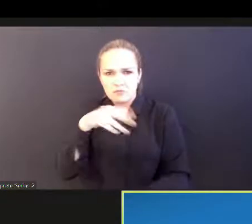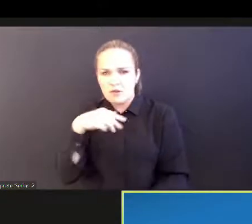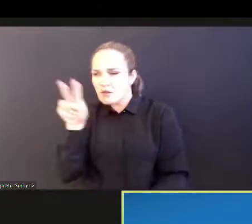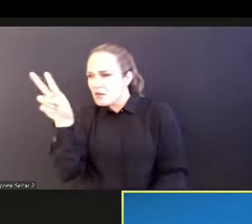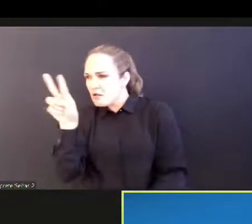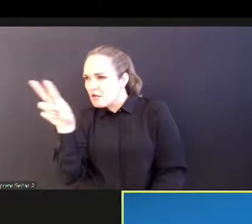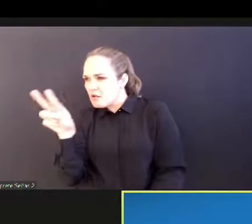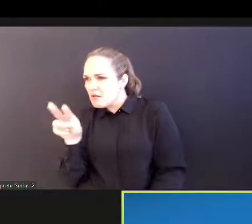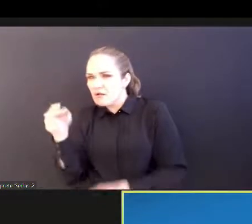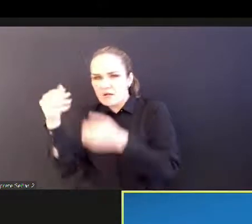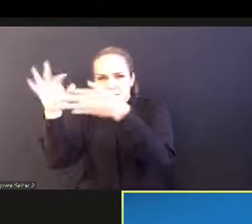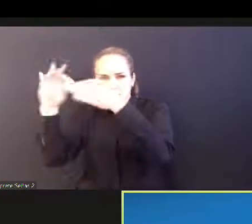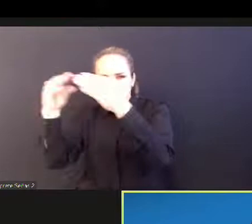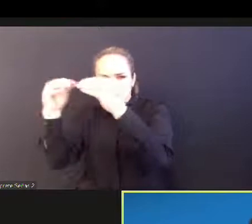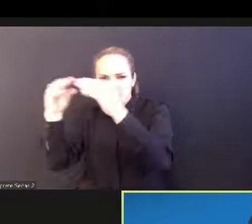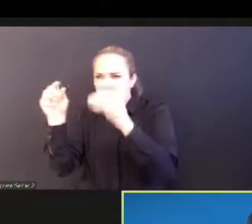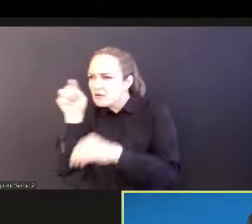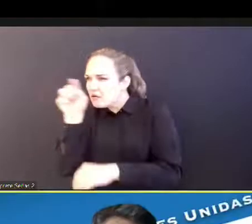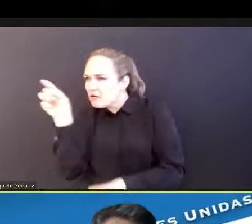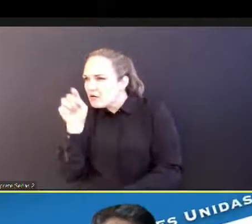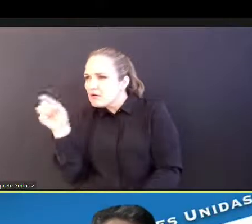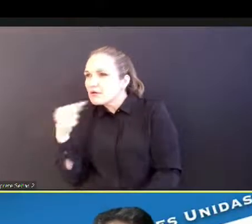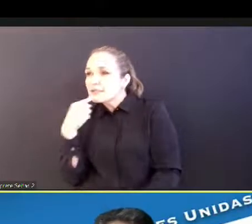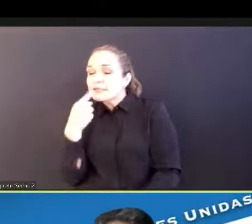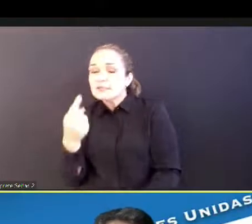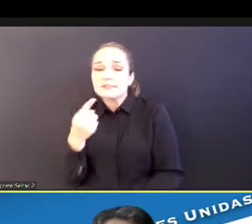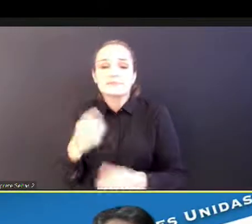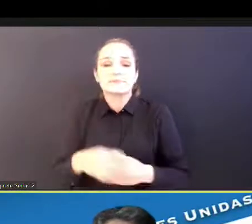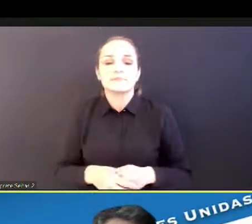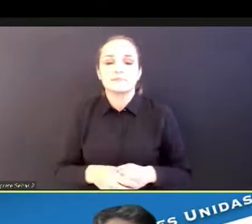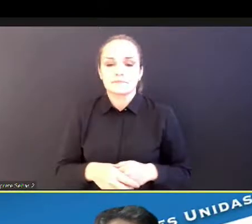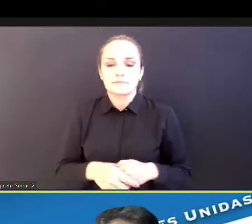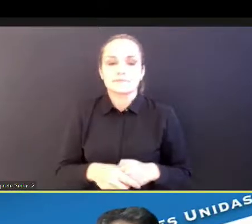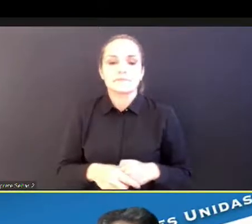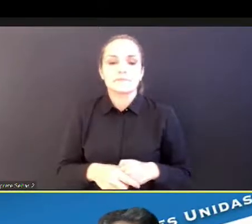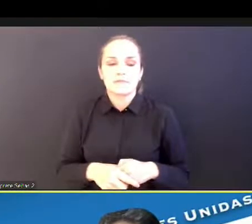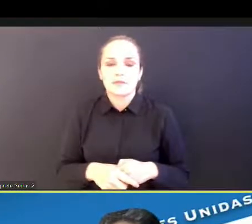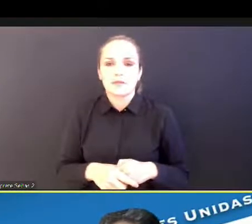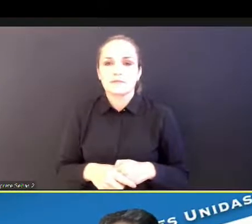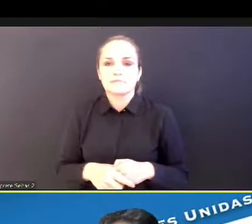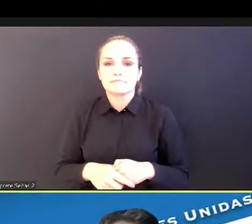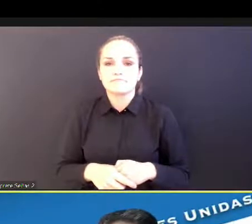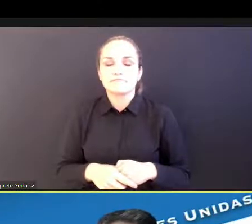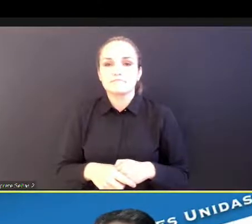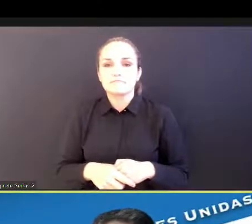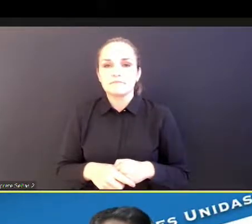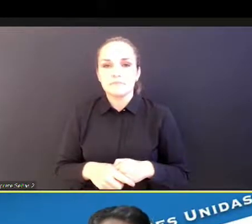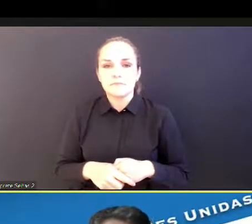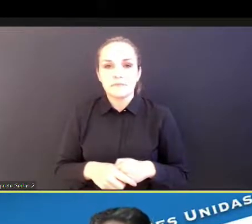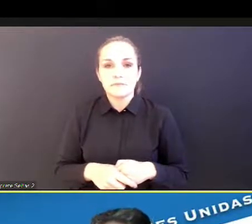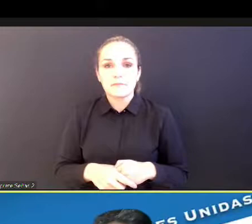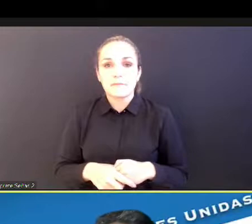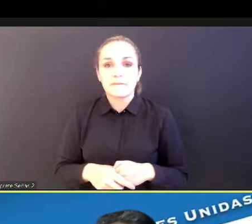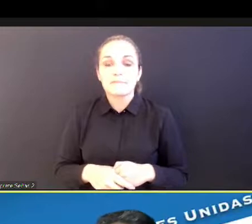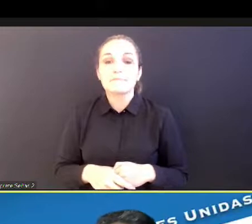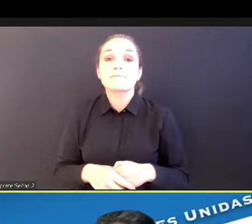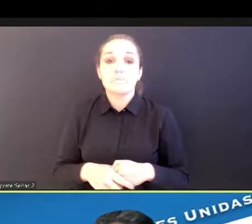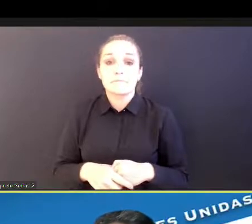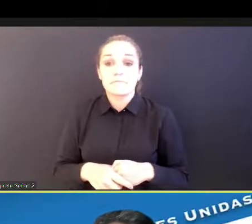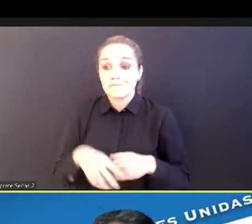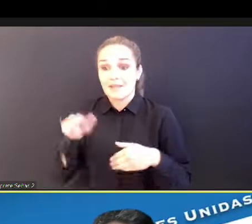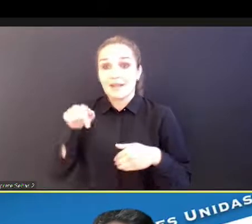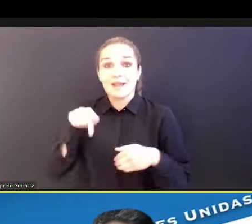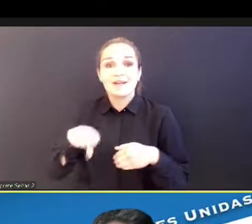following. Data localization does not seem to have harmed Chinese startups or scalability. Startups in